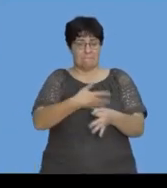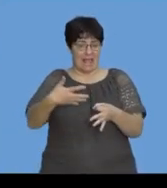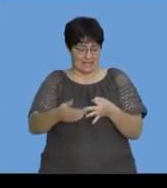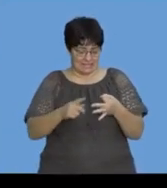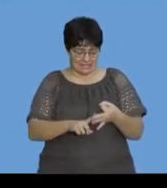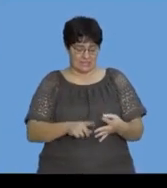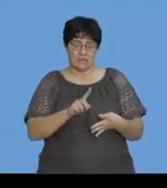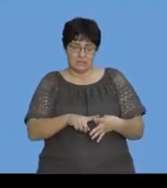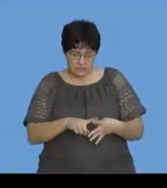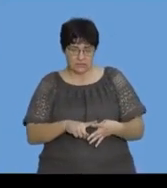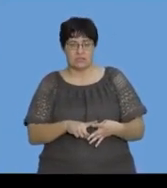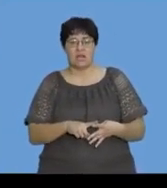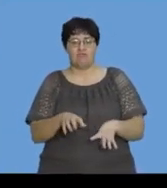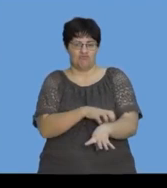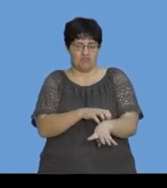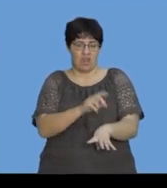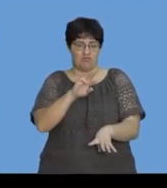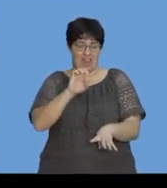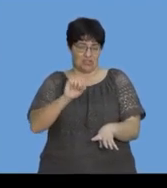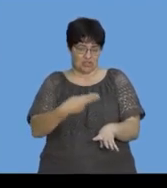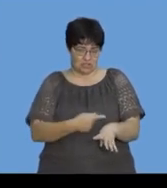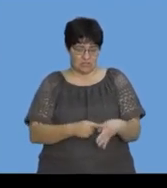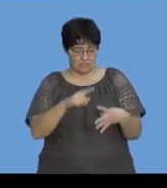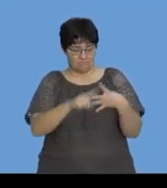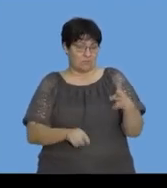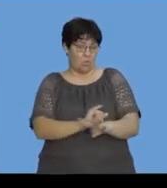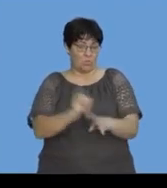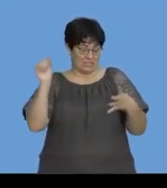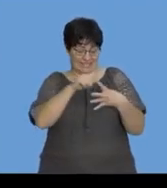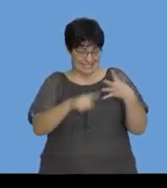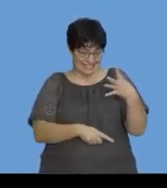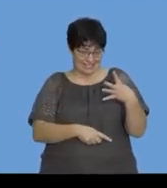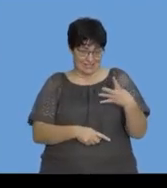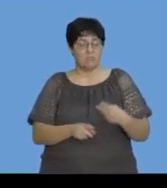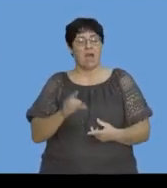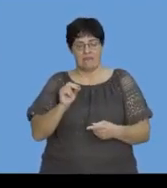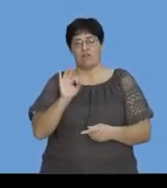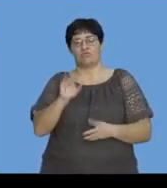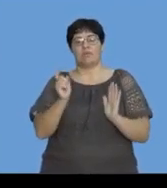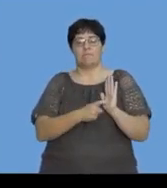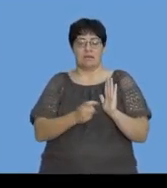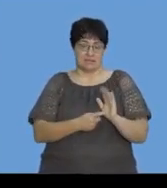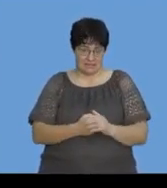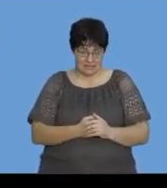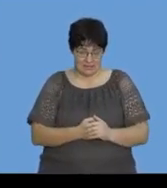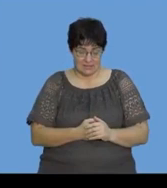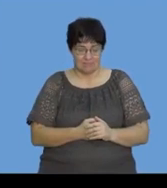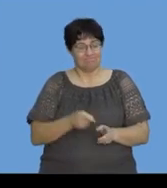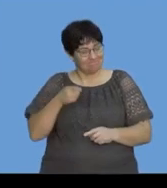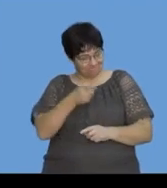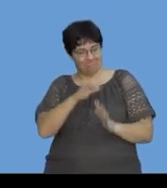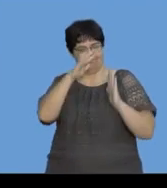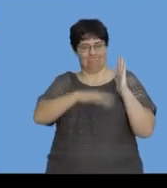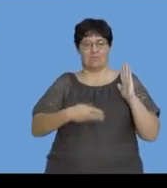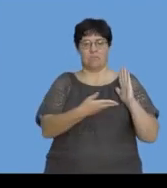is 3, and a rash is 4. The question said worse. Okay, so there you've got your 3 marks, all of